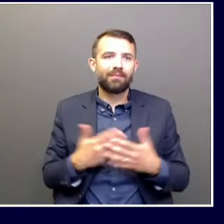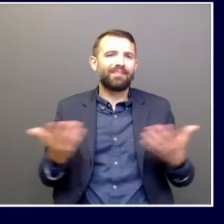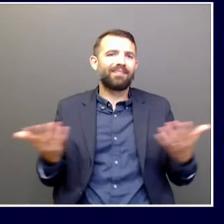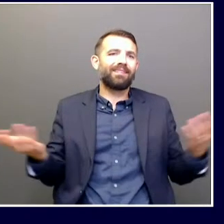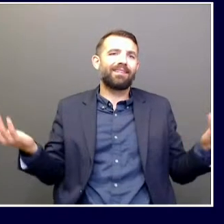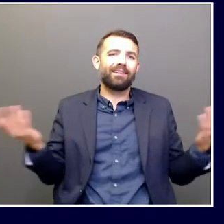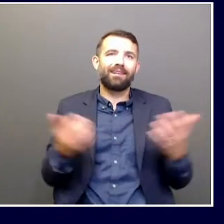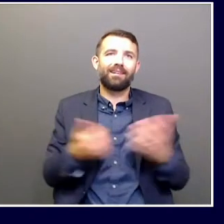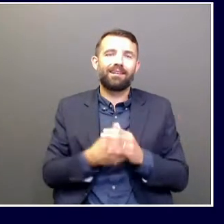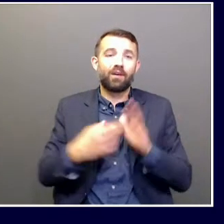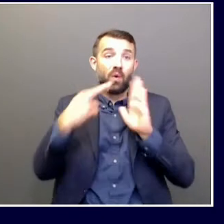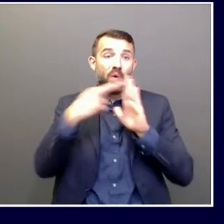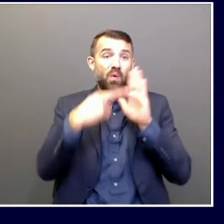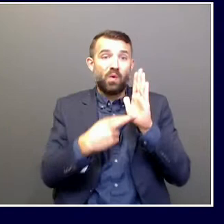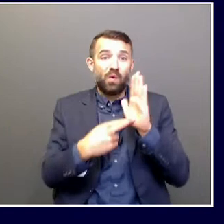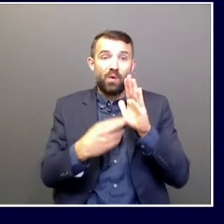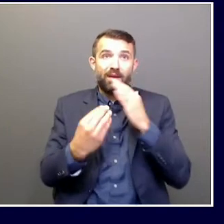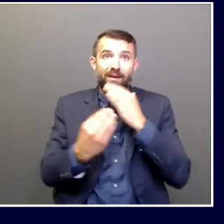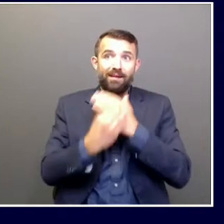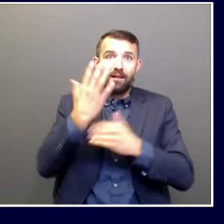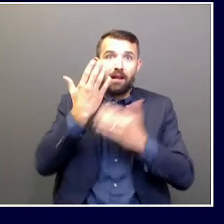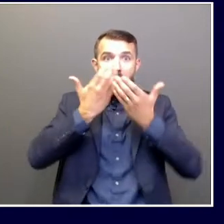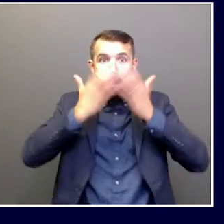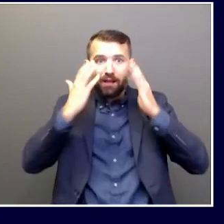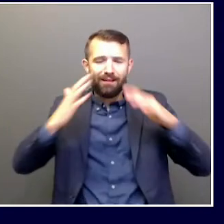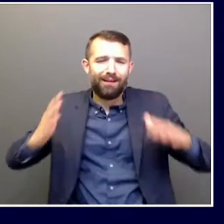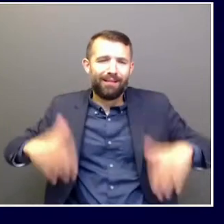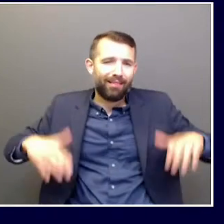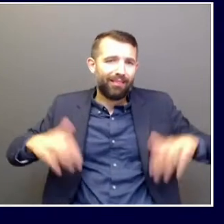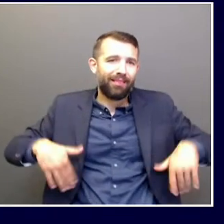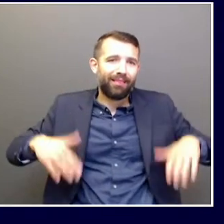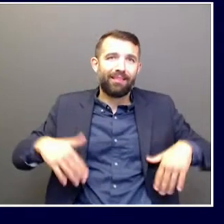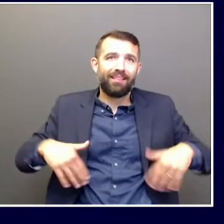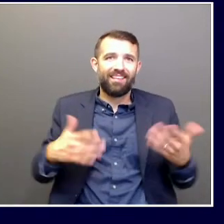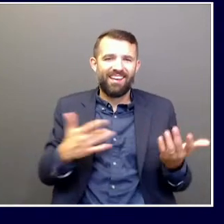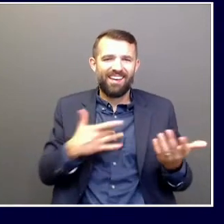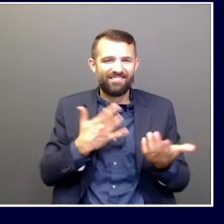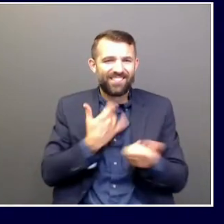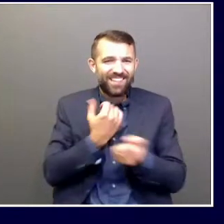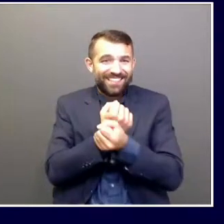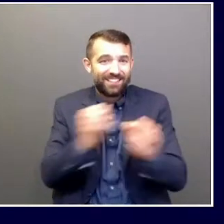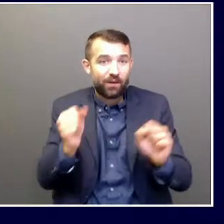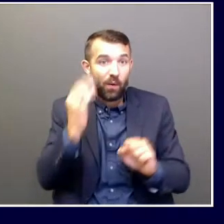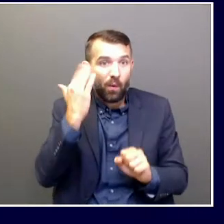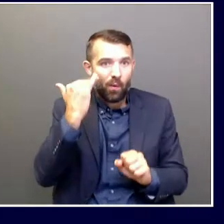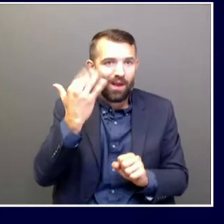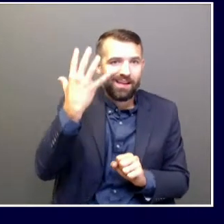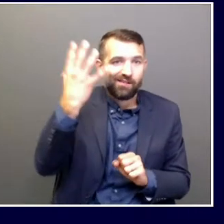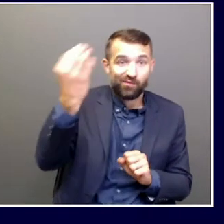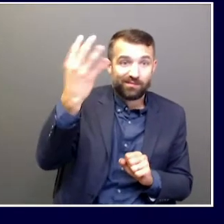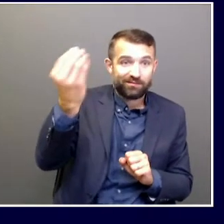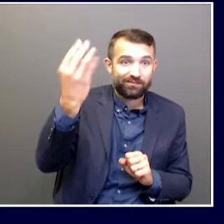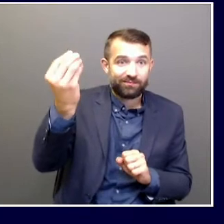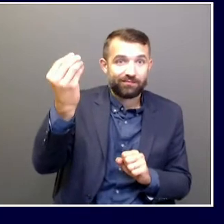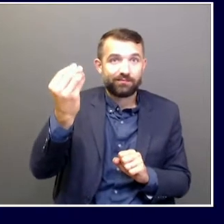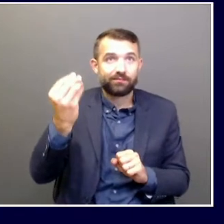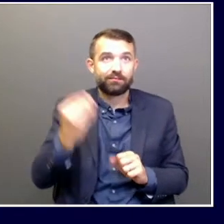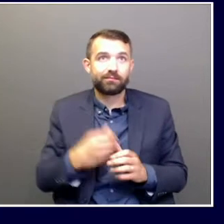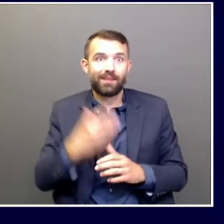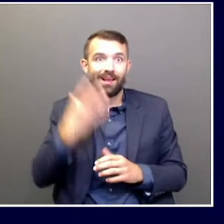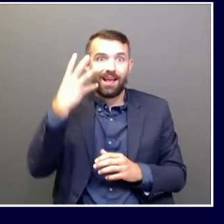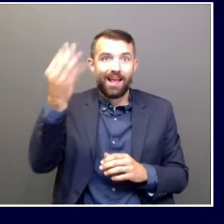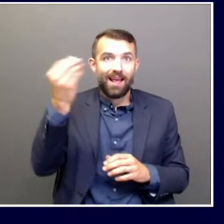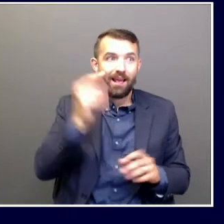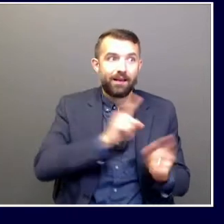safe. I suspect most trick-or-treating is outdoors, not in indoor spaces. We would look to the US CDC guidelines about